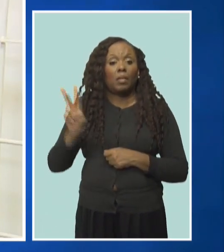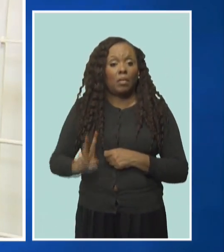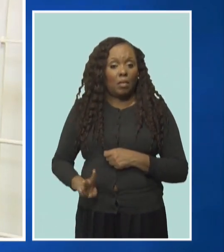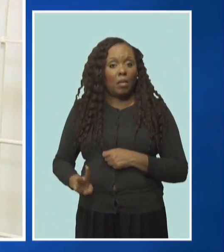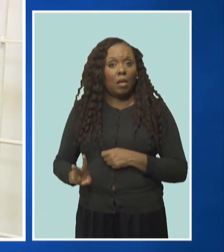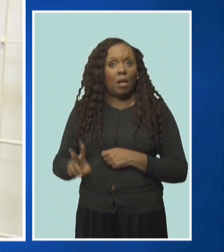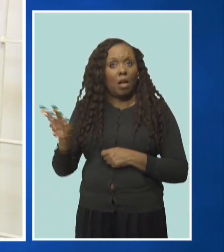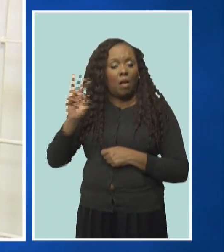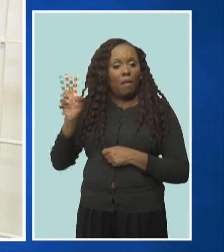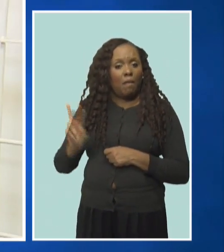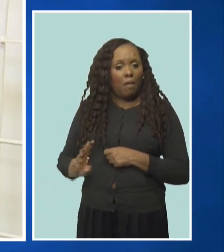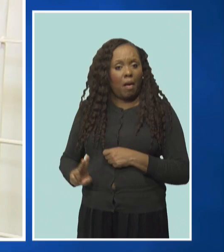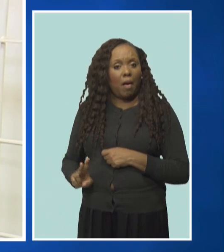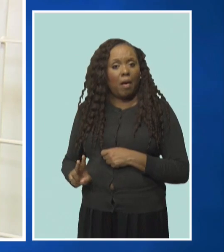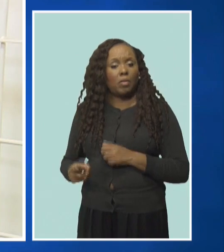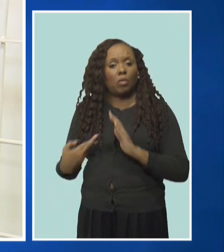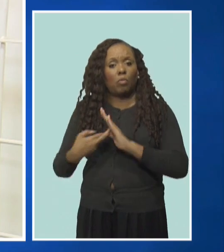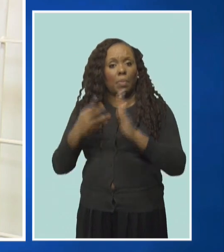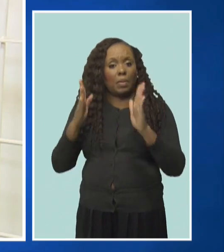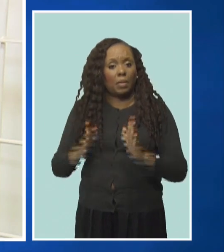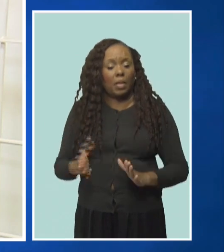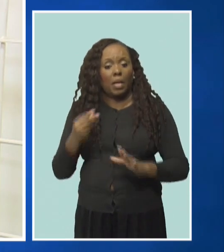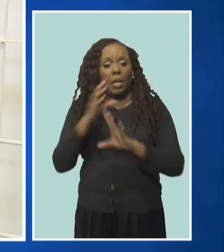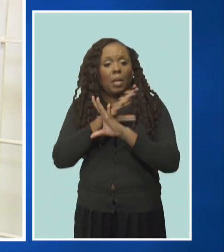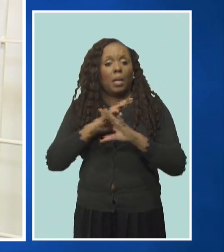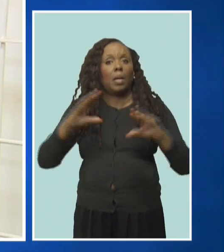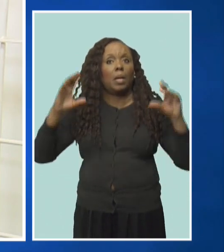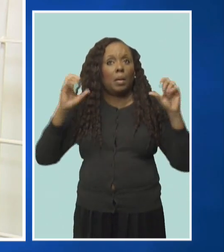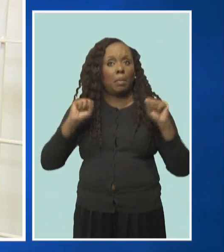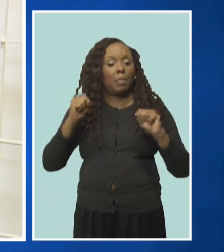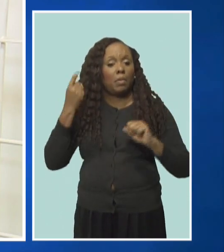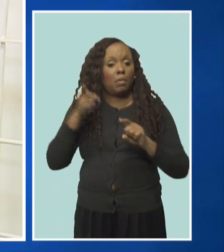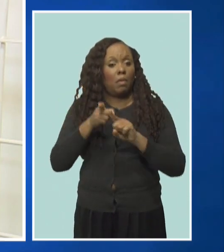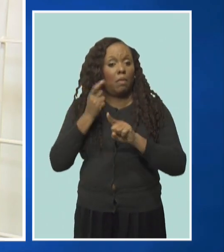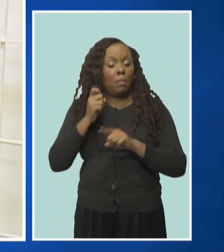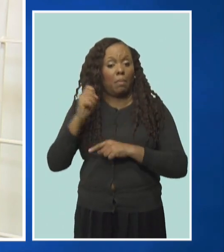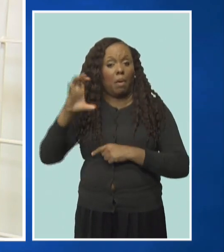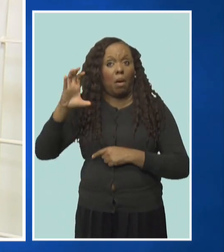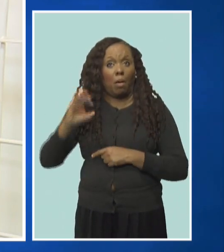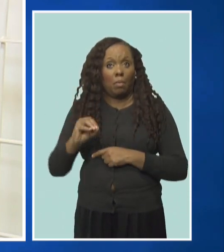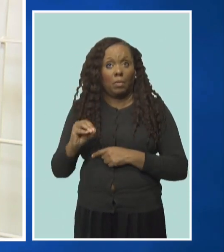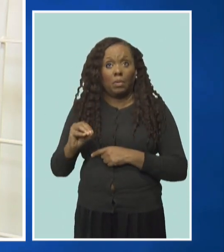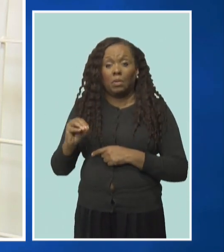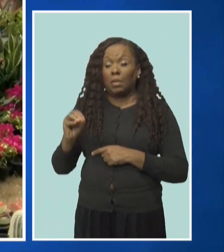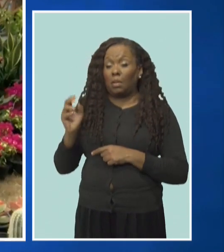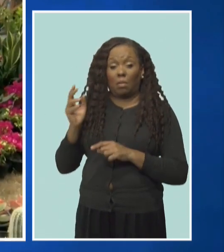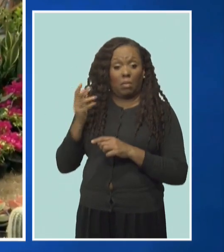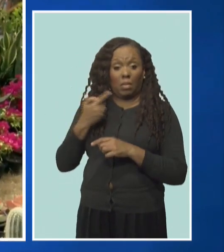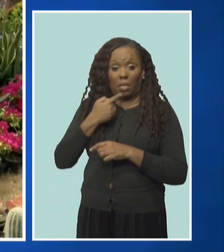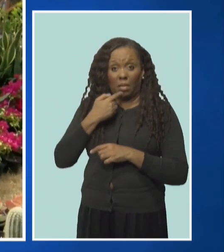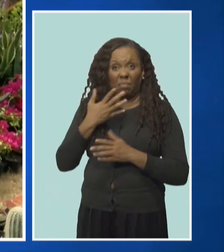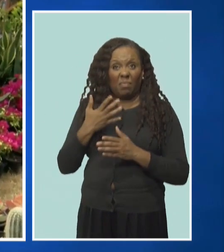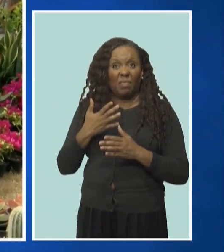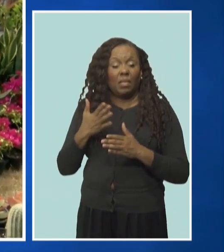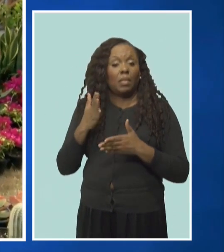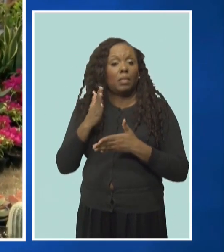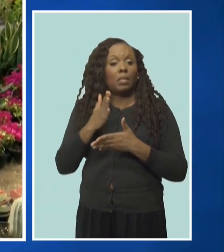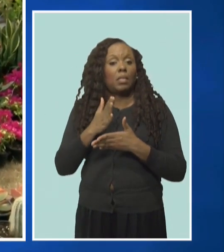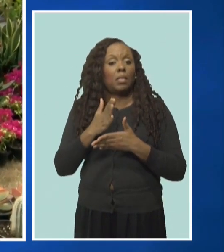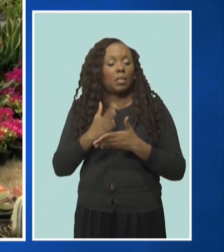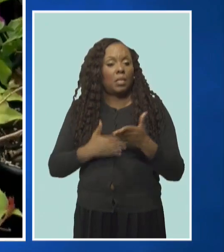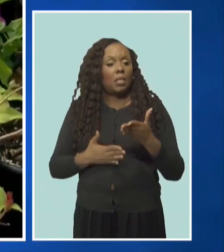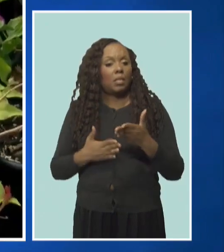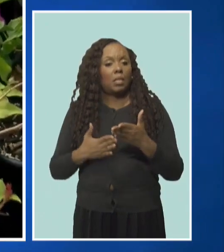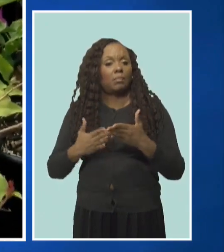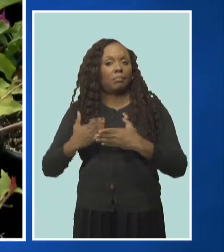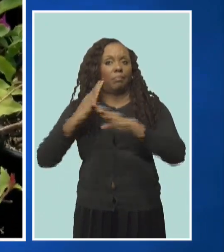Iribarren municipality and the president of the Abastecera company, Fidel Oropeza, says due to sanctions imposed on the